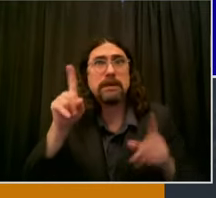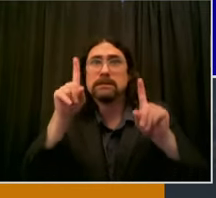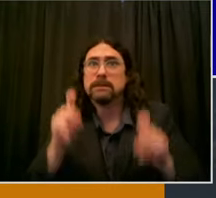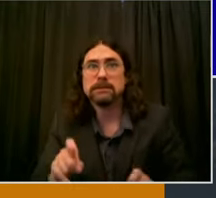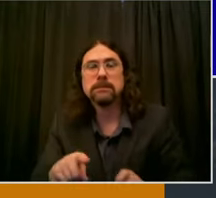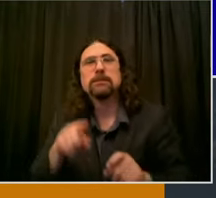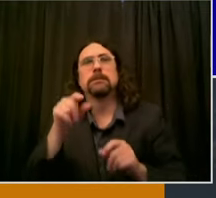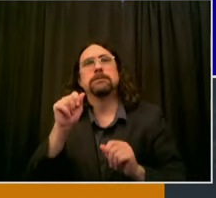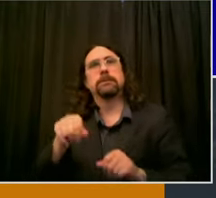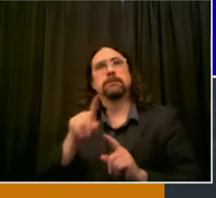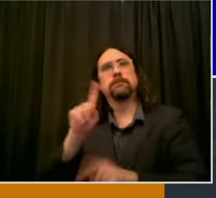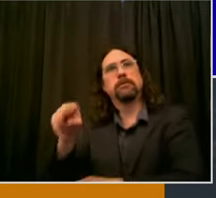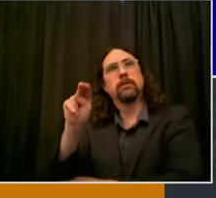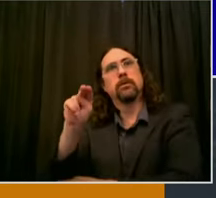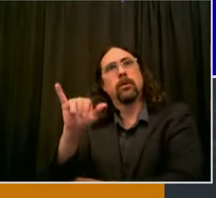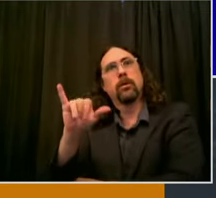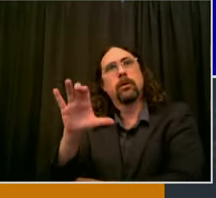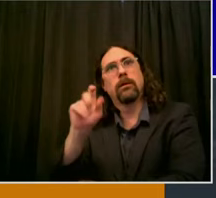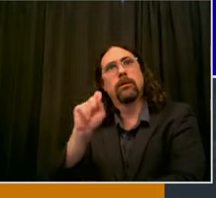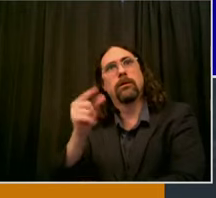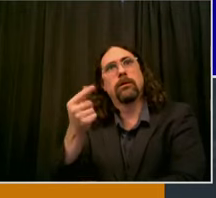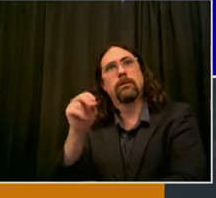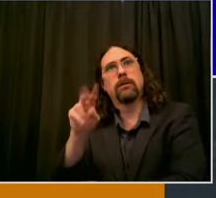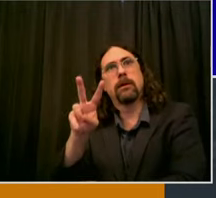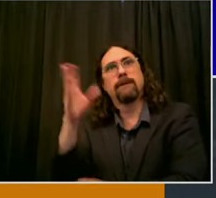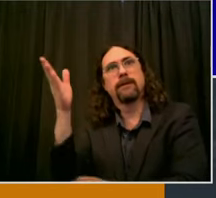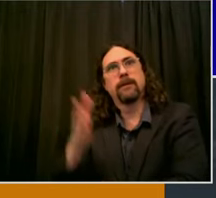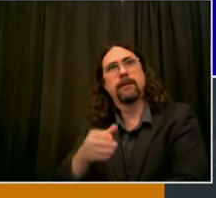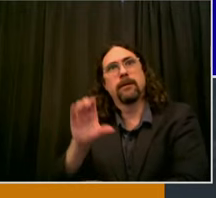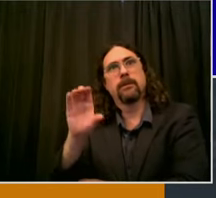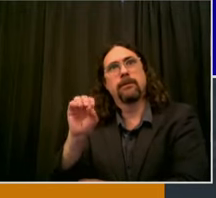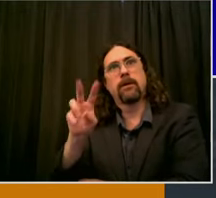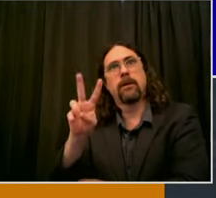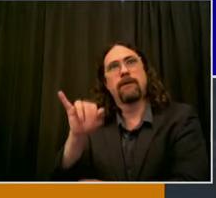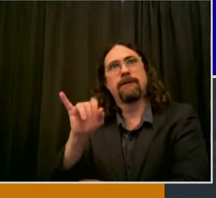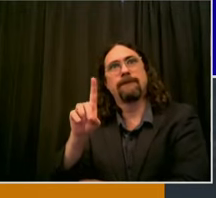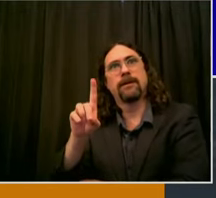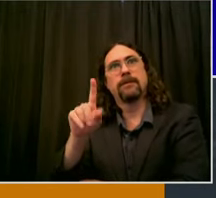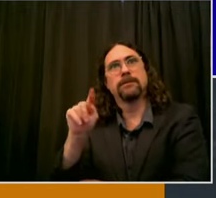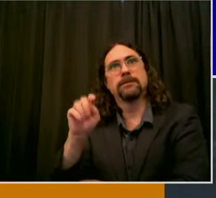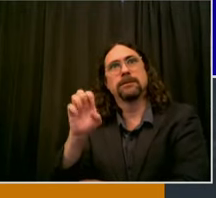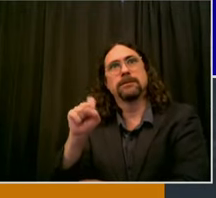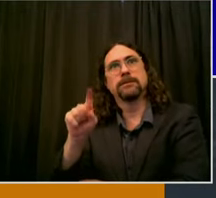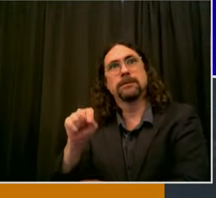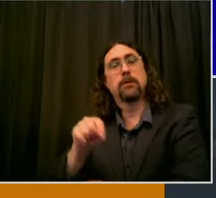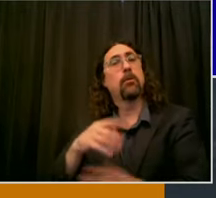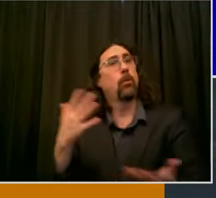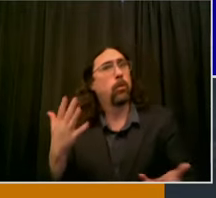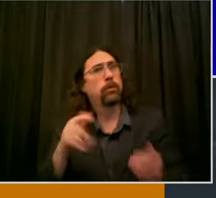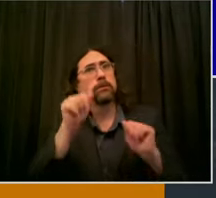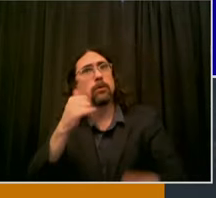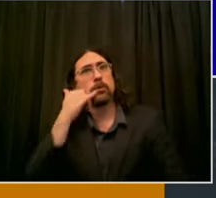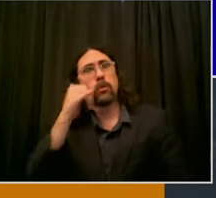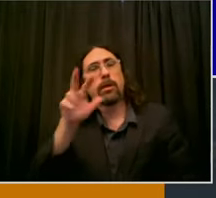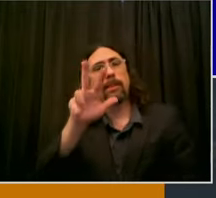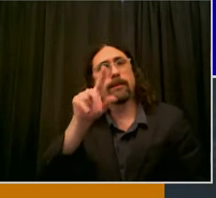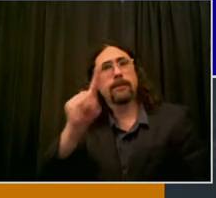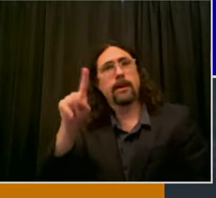nyc.gov/COVID test, or you can call 311. We now have over 180 sites, and that will be growing rapidly as we move